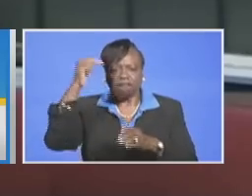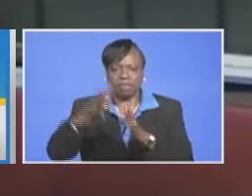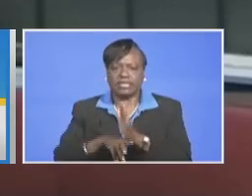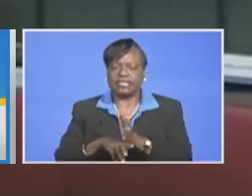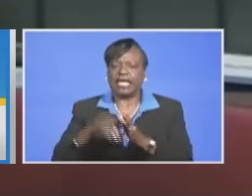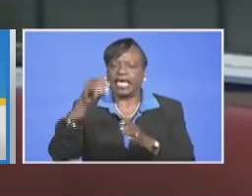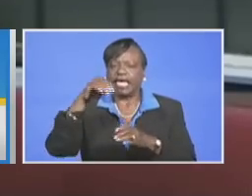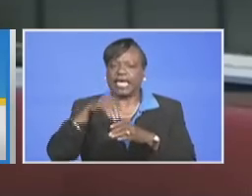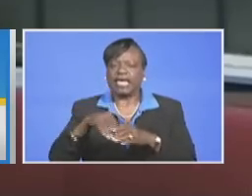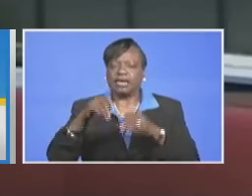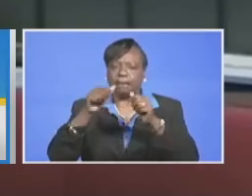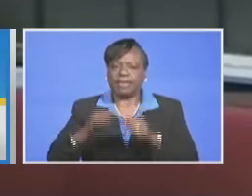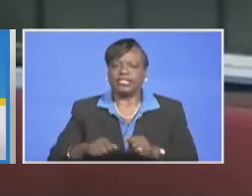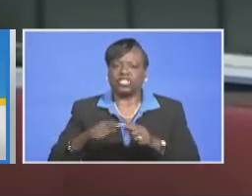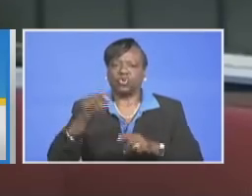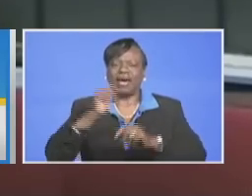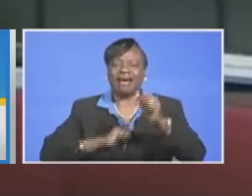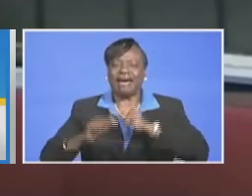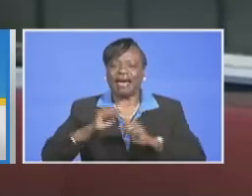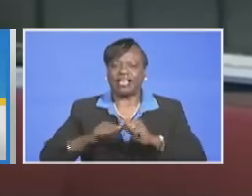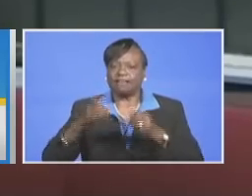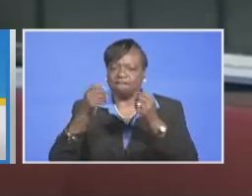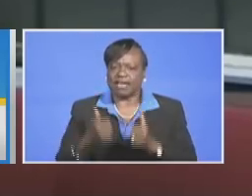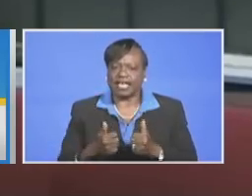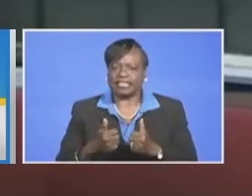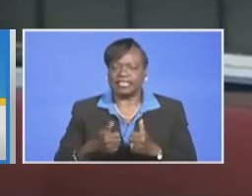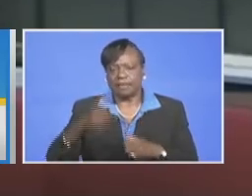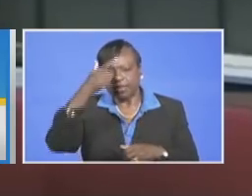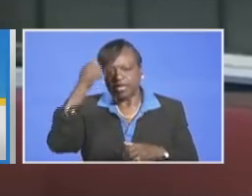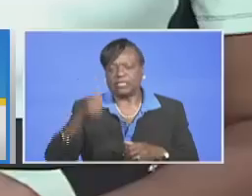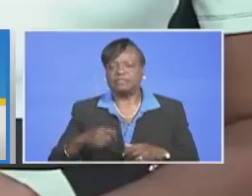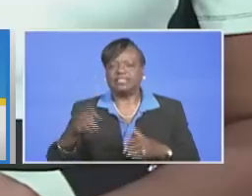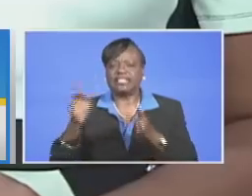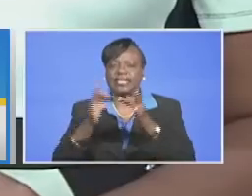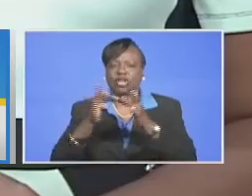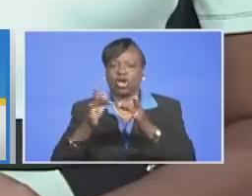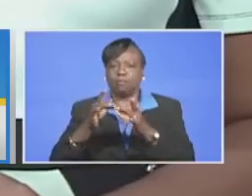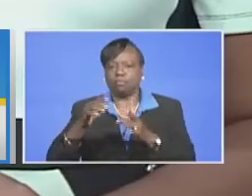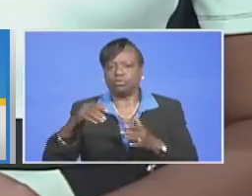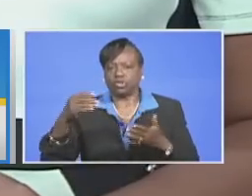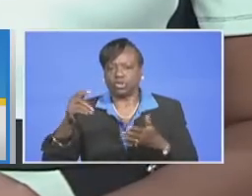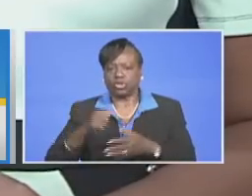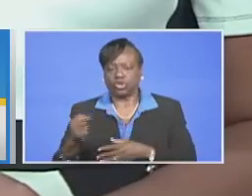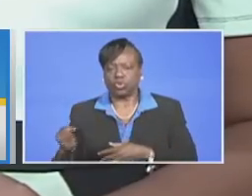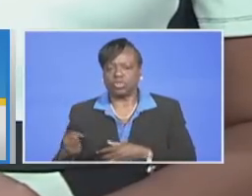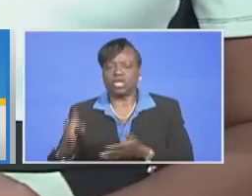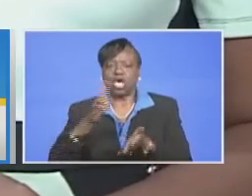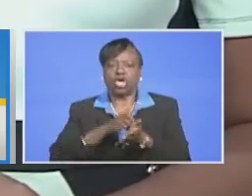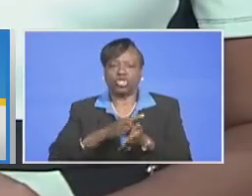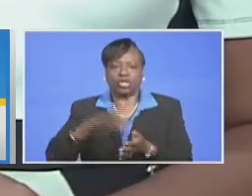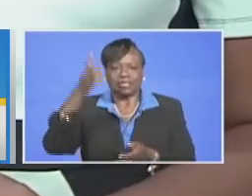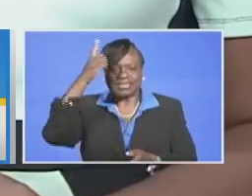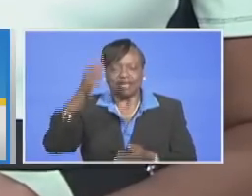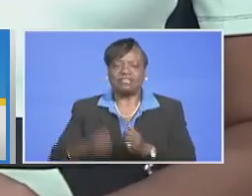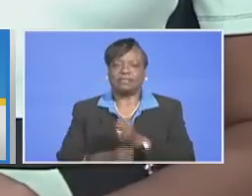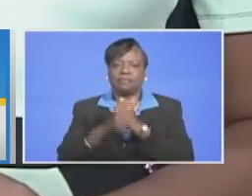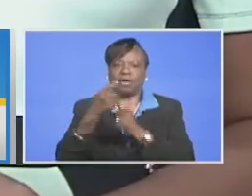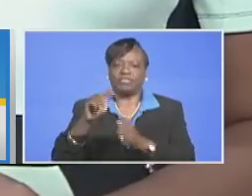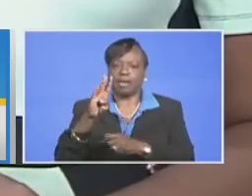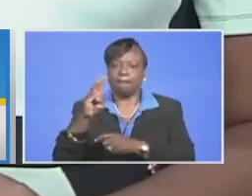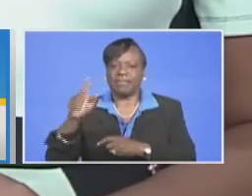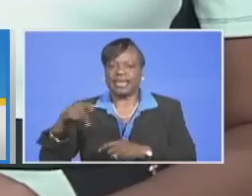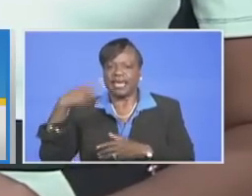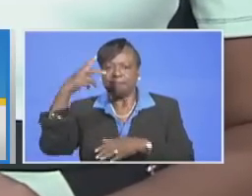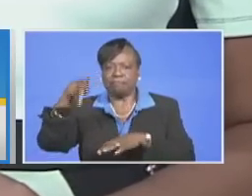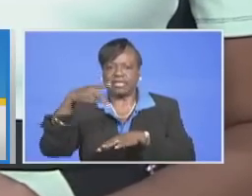because of inadequate laws and the lack of modern technological tools. While Dr. Darville supports the bill in principle, he